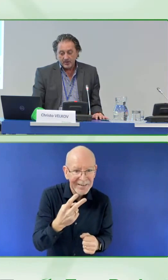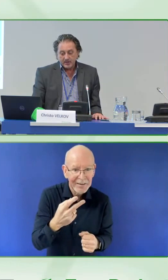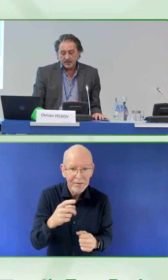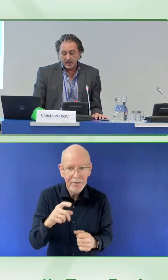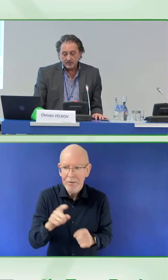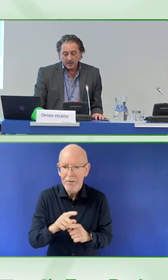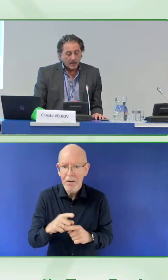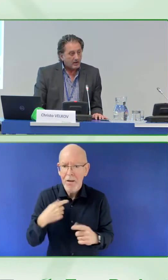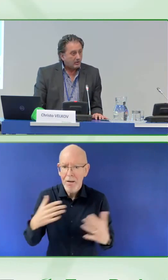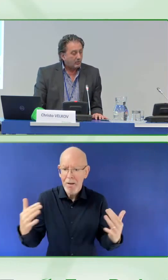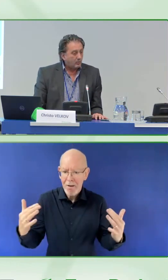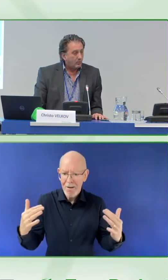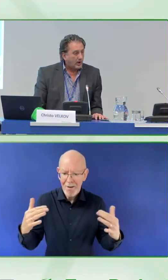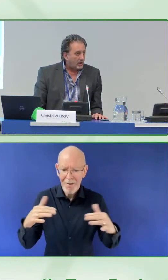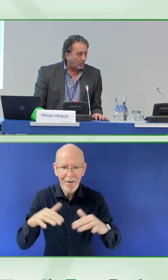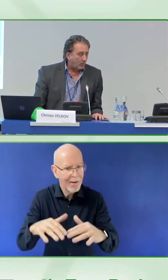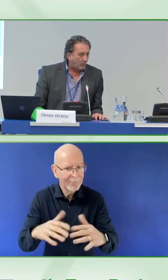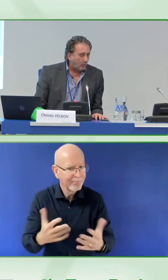Then again,